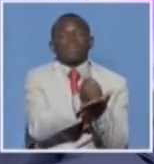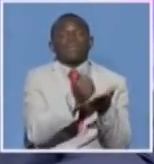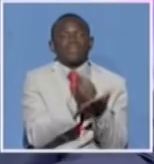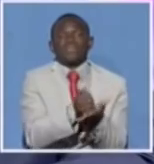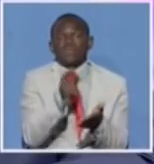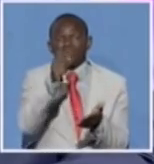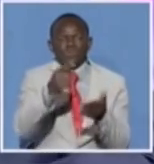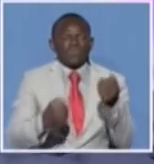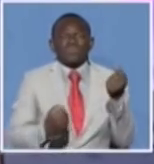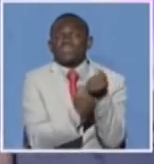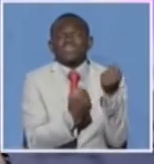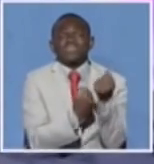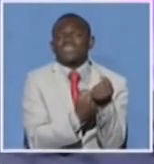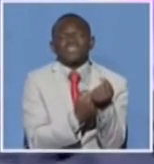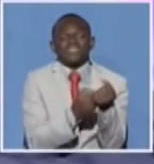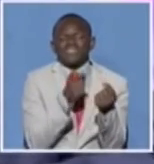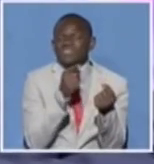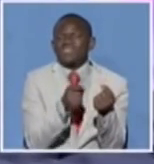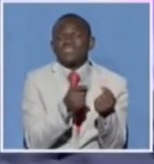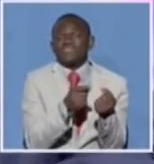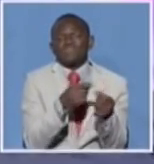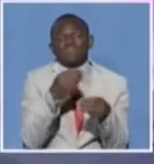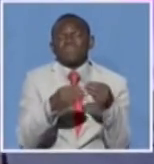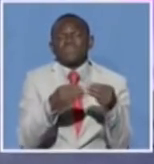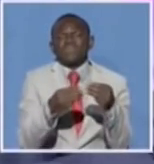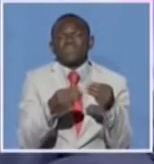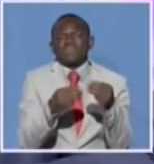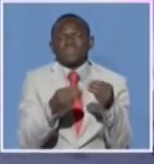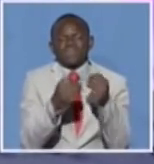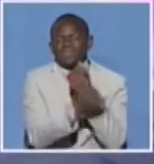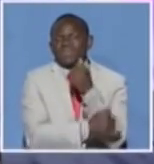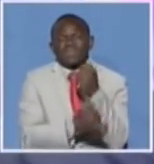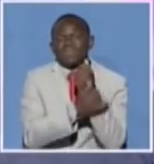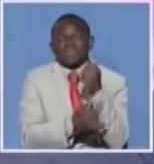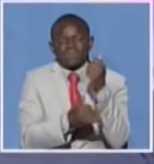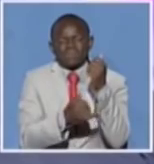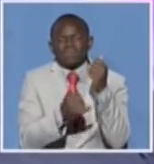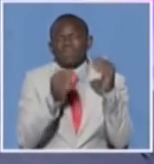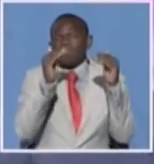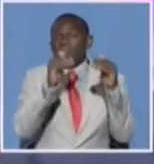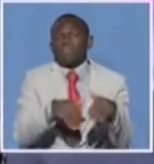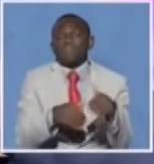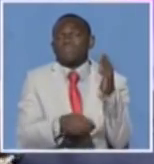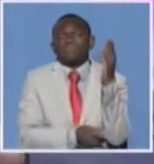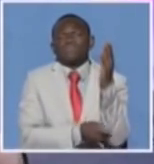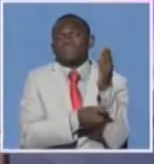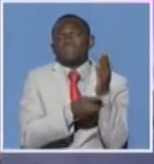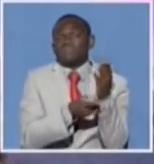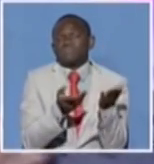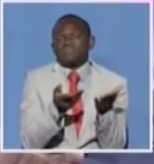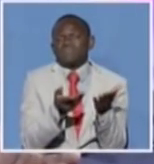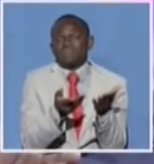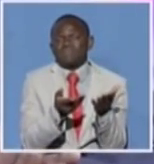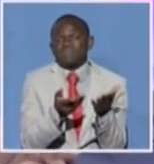serious matter for a country to progress and move forward. Because once the results are out, they should inform us in